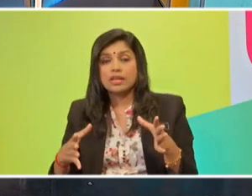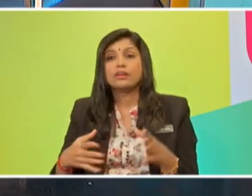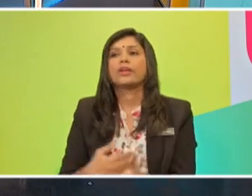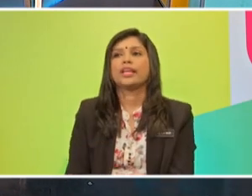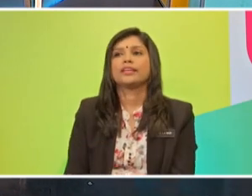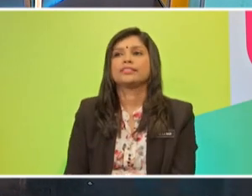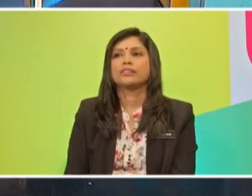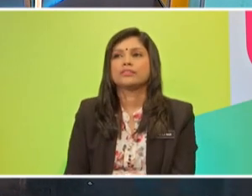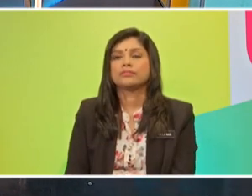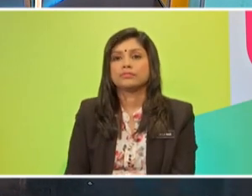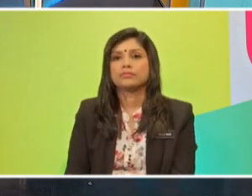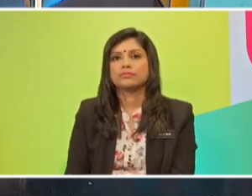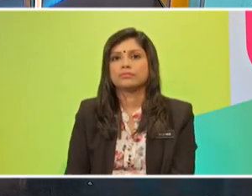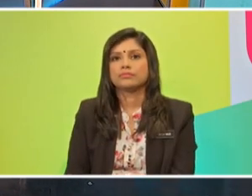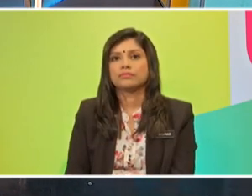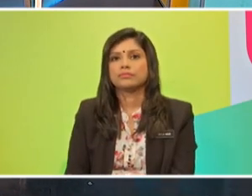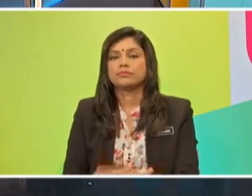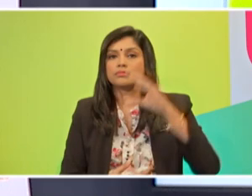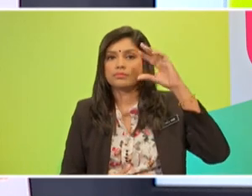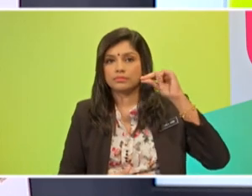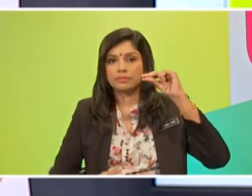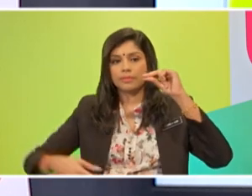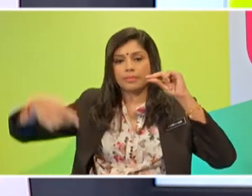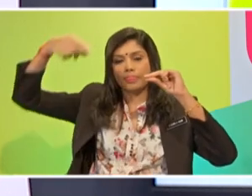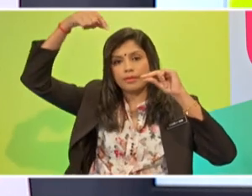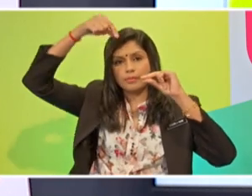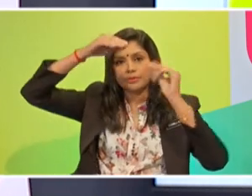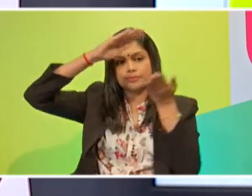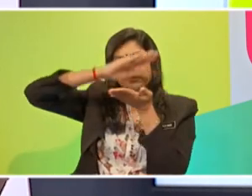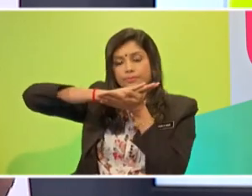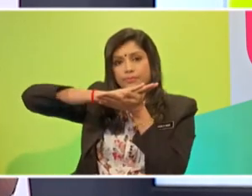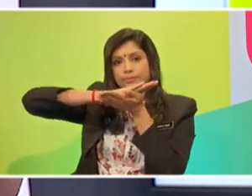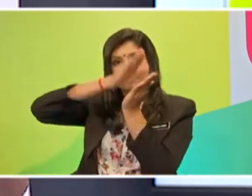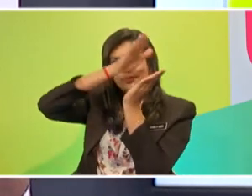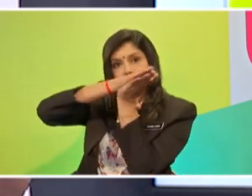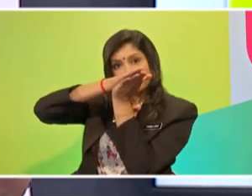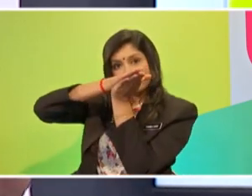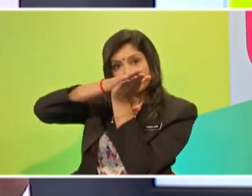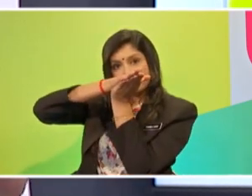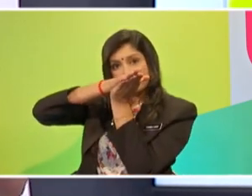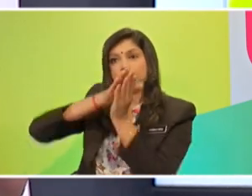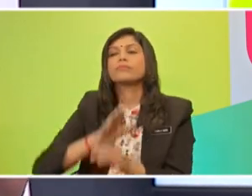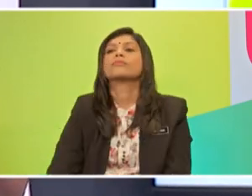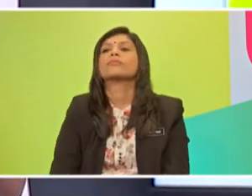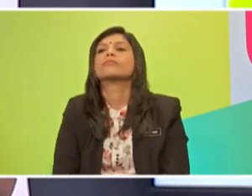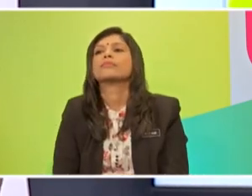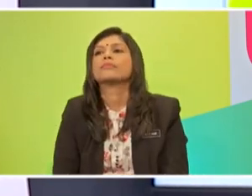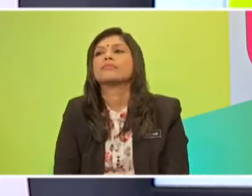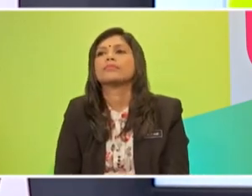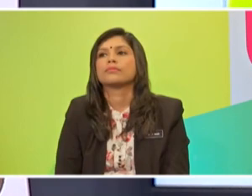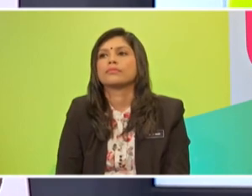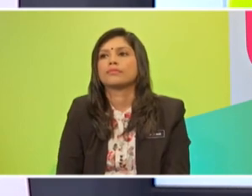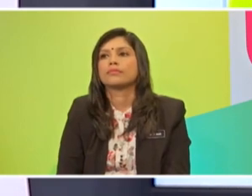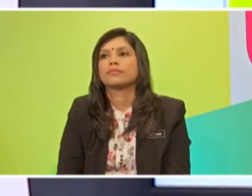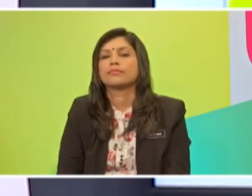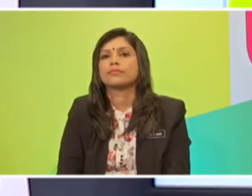of the picture card, so the picture like this? Papers. Yes, like this. Okay. And then now we are going to make hole.